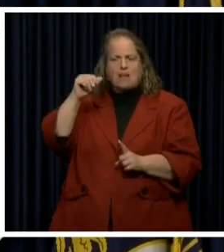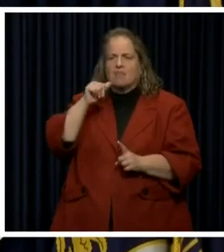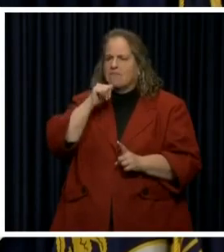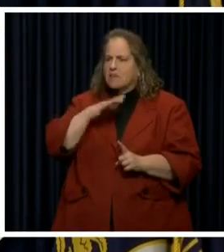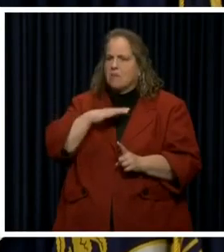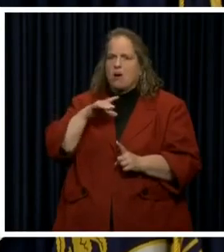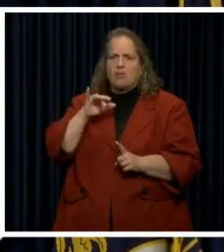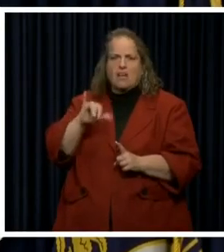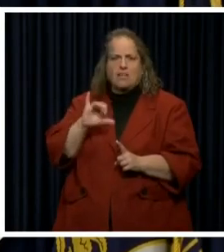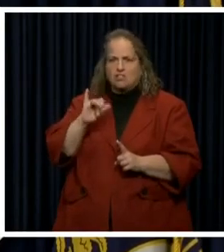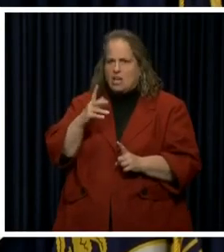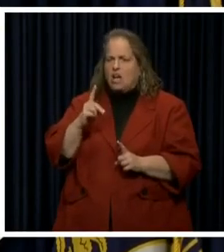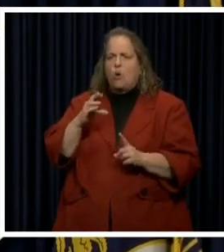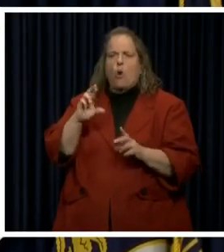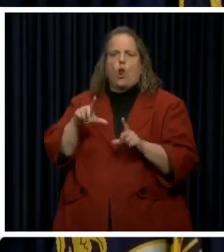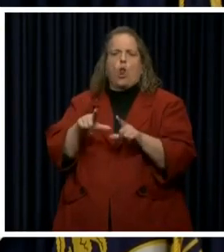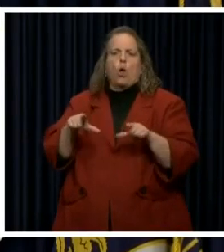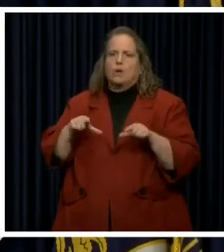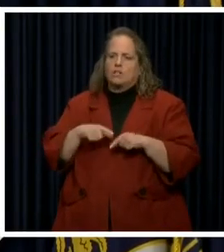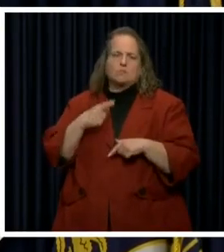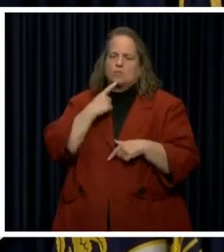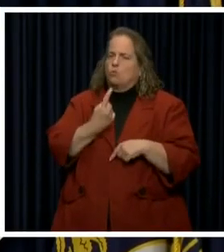because it's just one child, and we want to protect